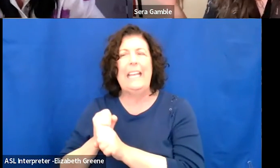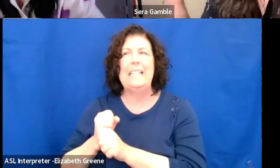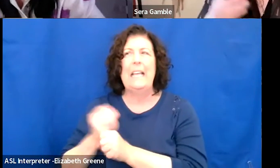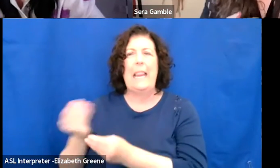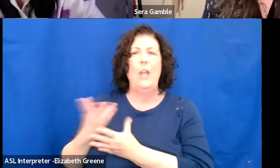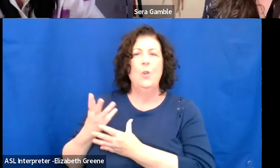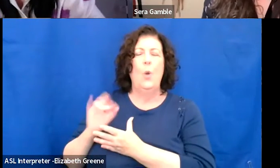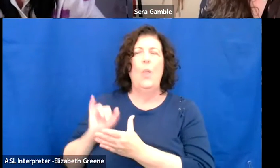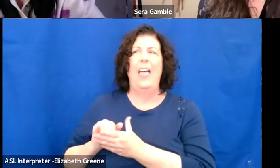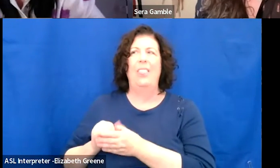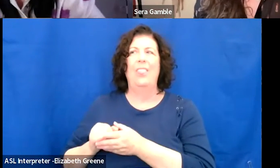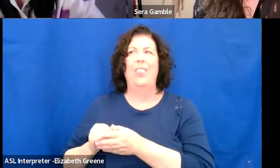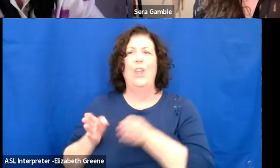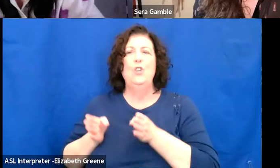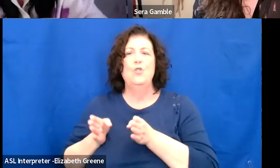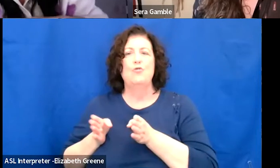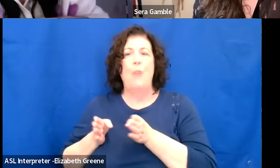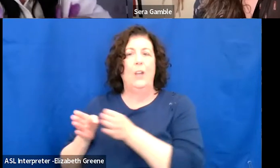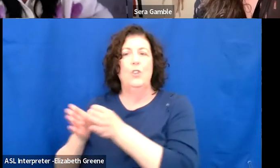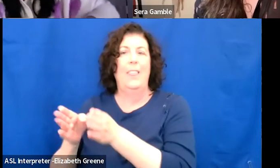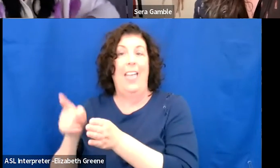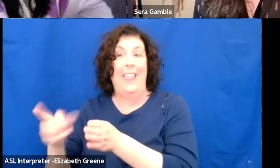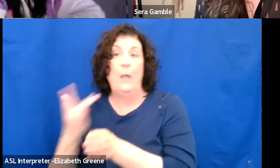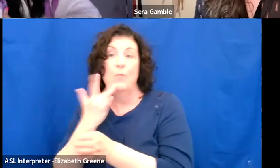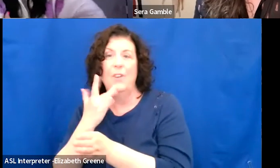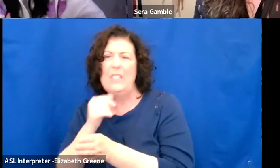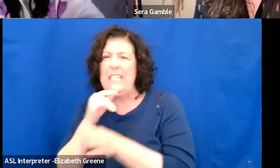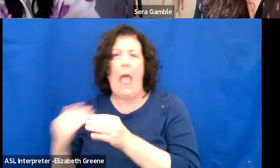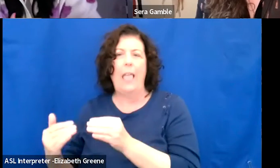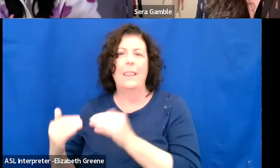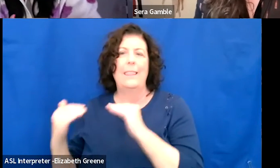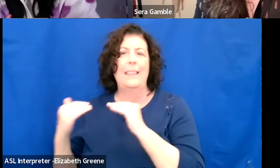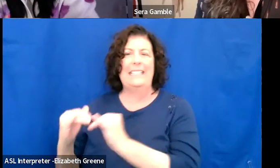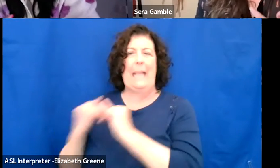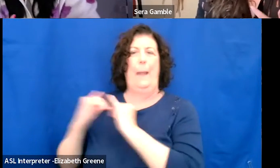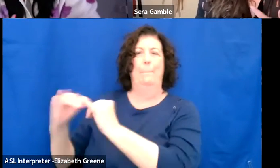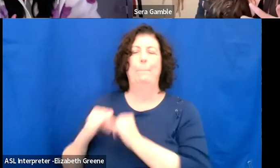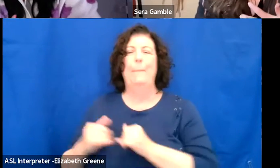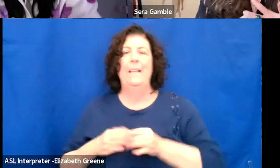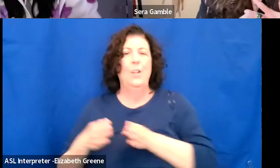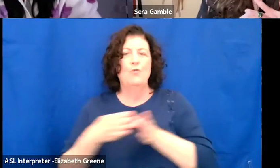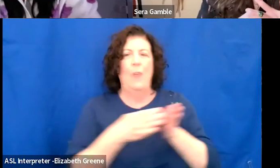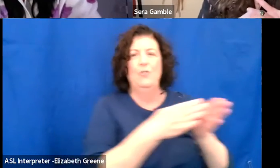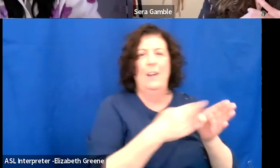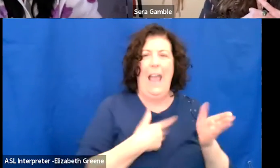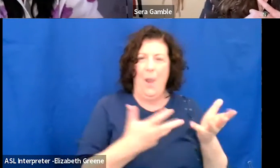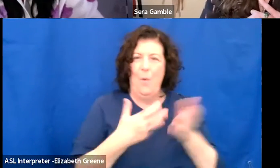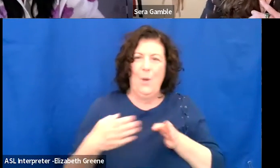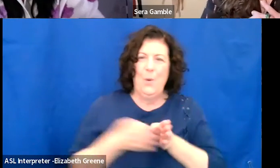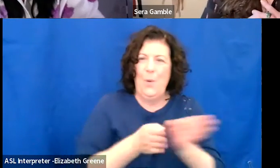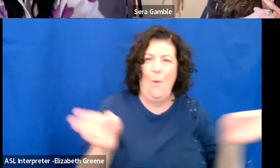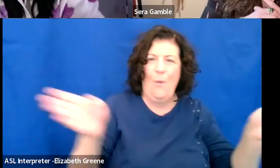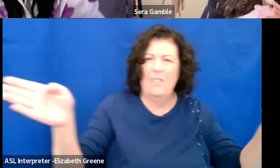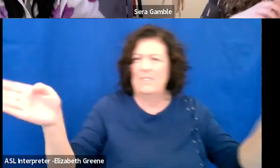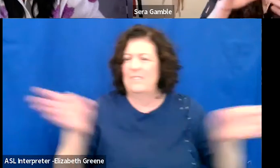just not the same as the direction you want to go in. Yeah. Again, I just sort of like jumped